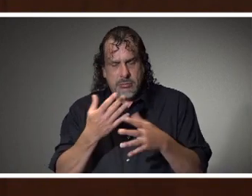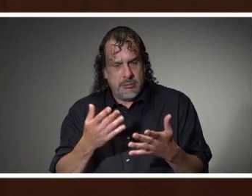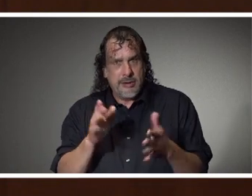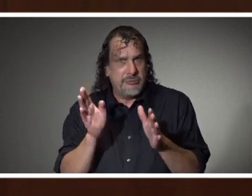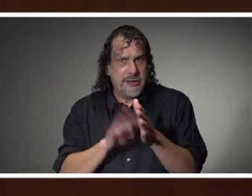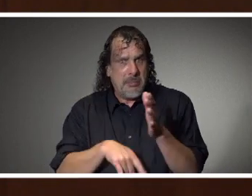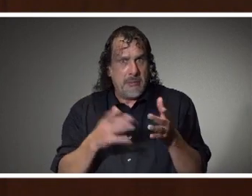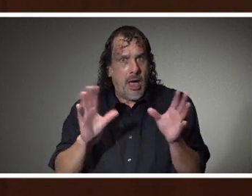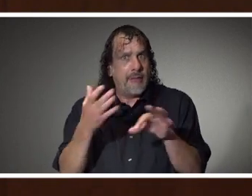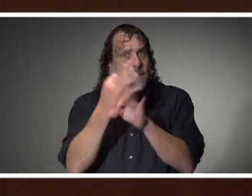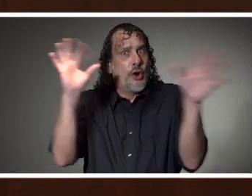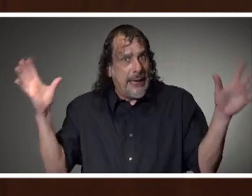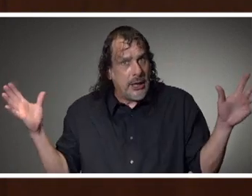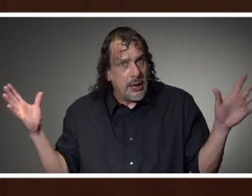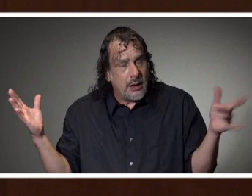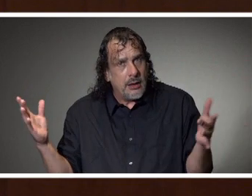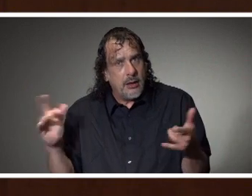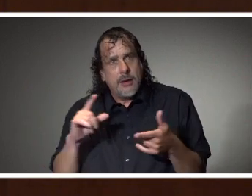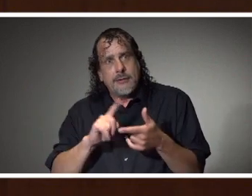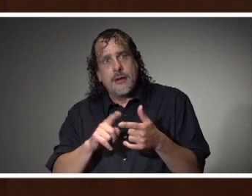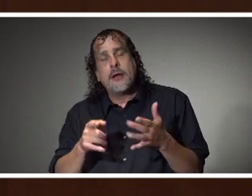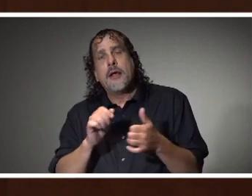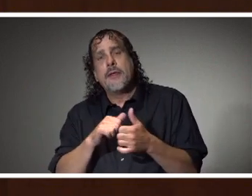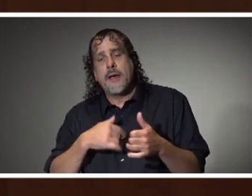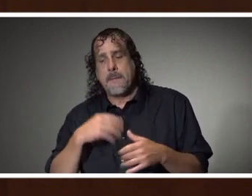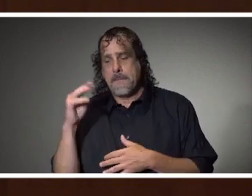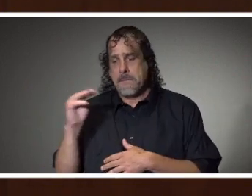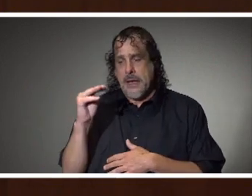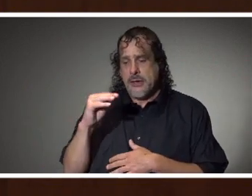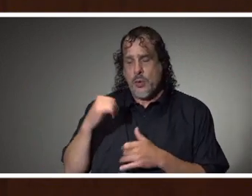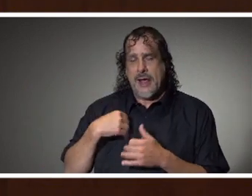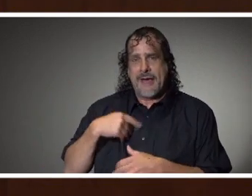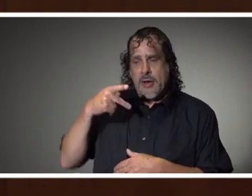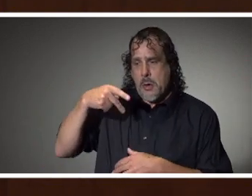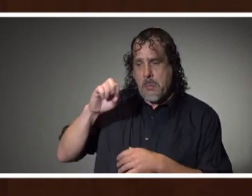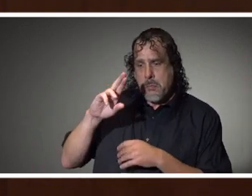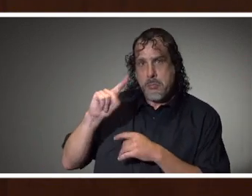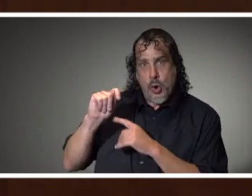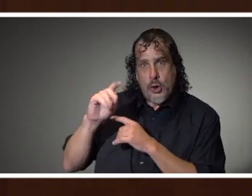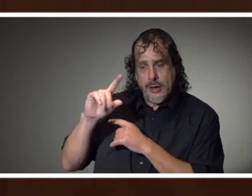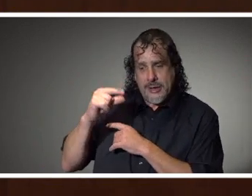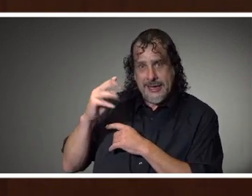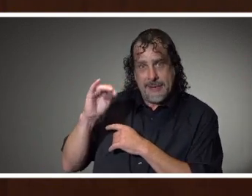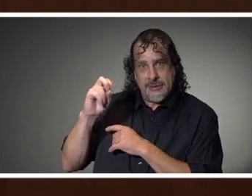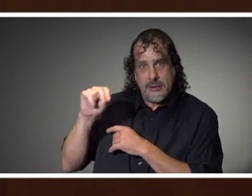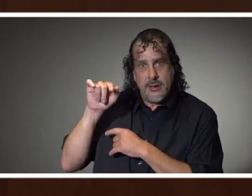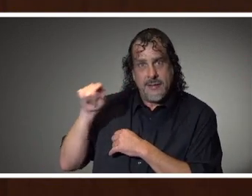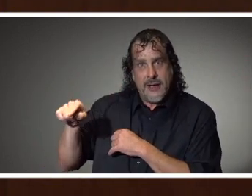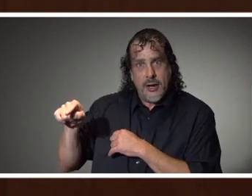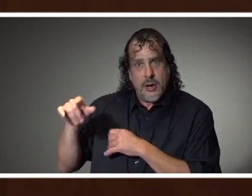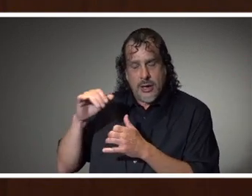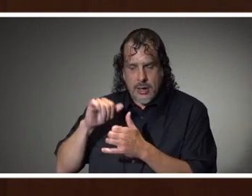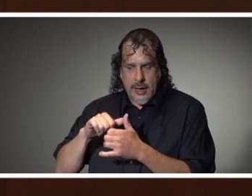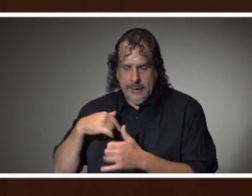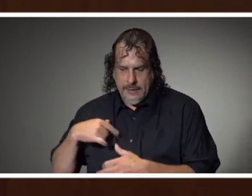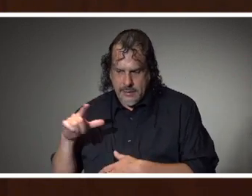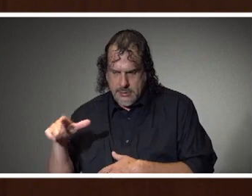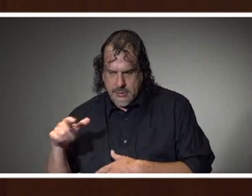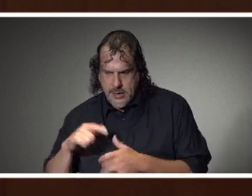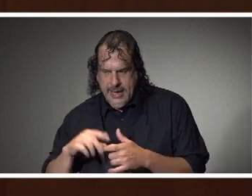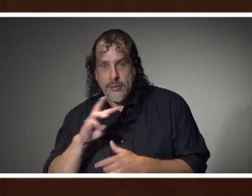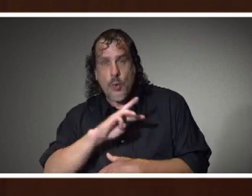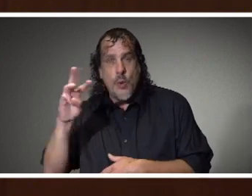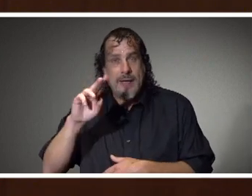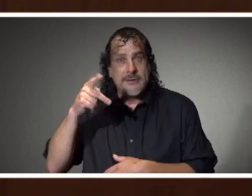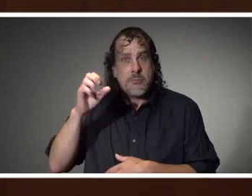cheap. And then on Monday, we have a testing site in Port Gibson at the Claiborne County Park and Rec, and West Point at the West